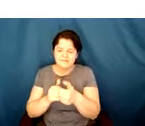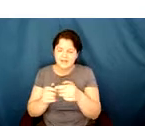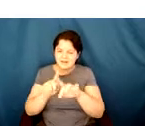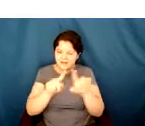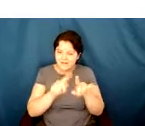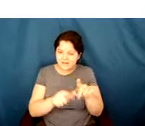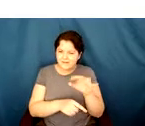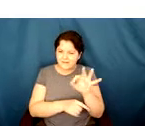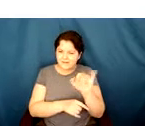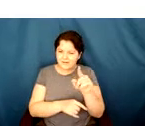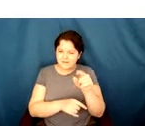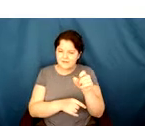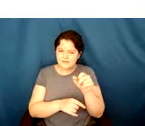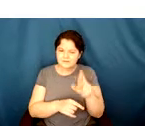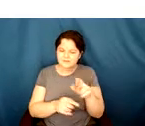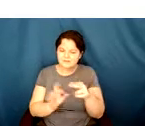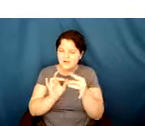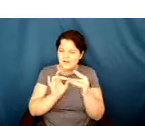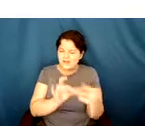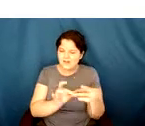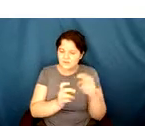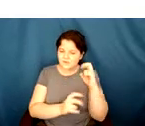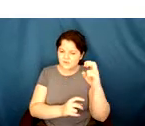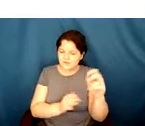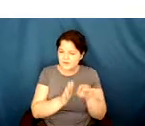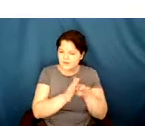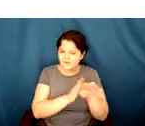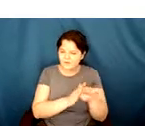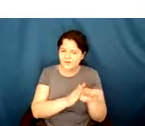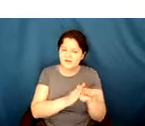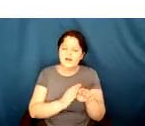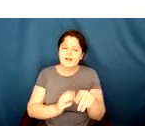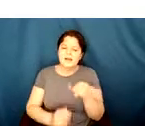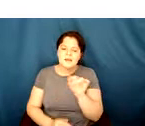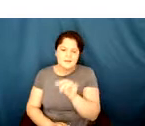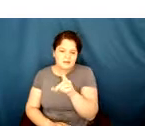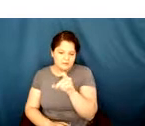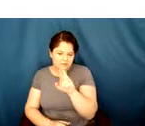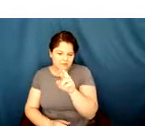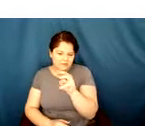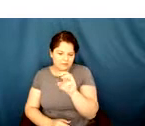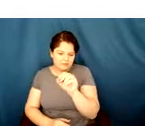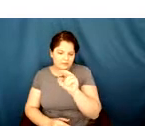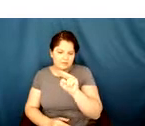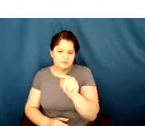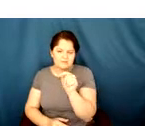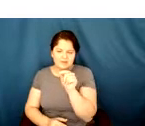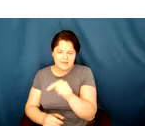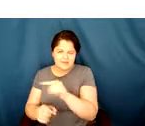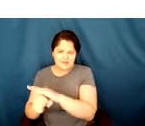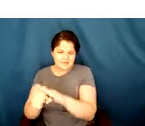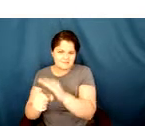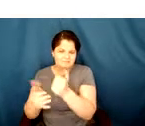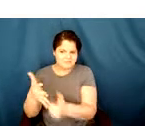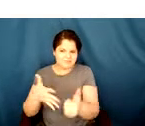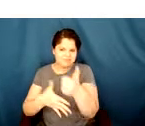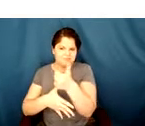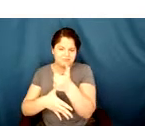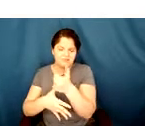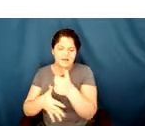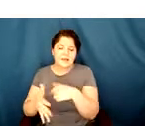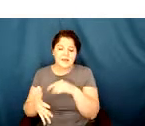contributing to transit-oriented development, and Dormont Junction rated as one of the high priority locations. Dormont is our